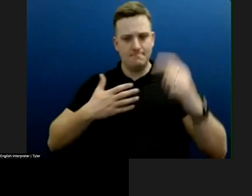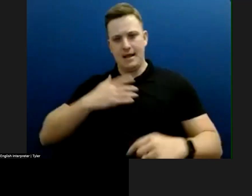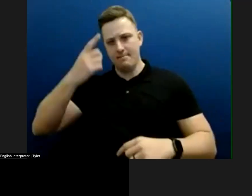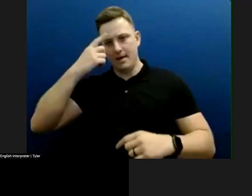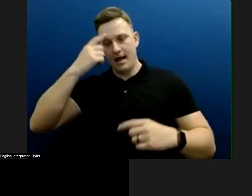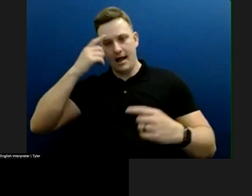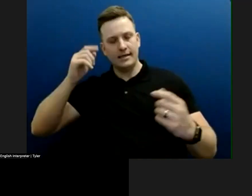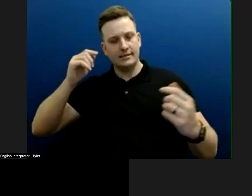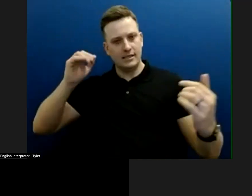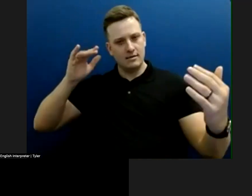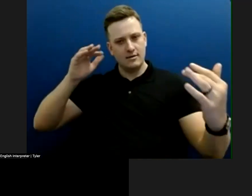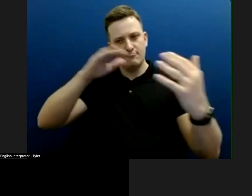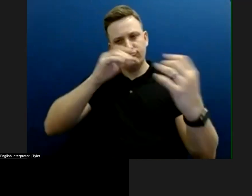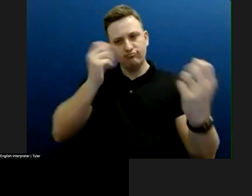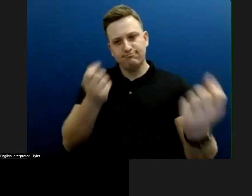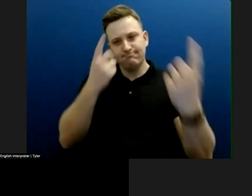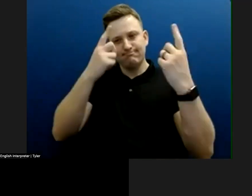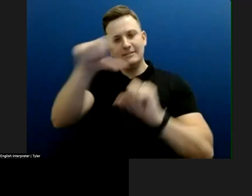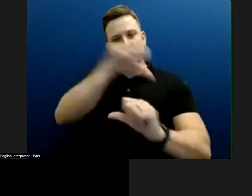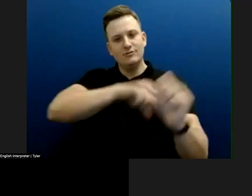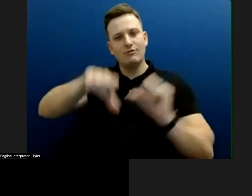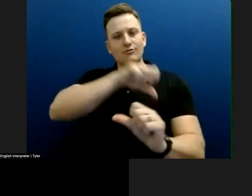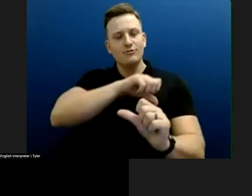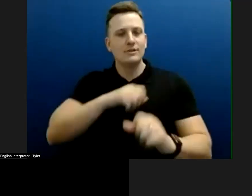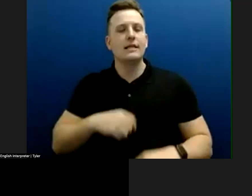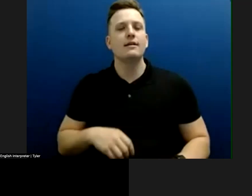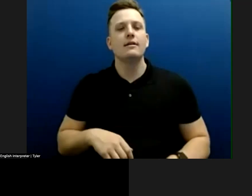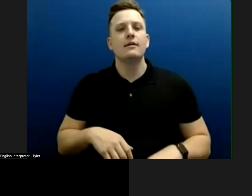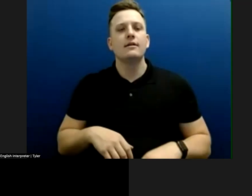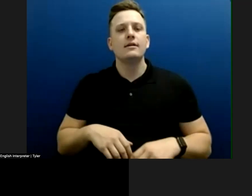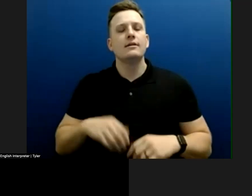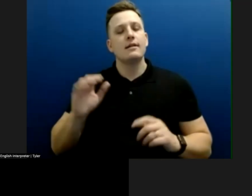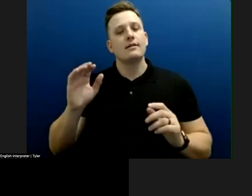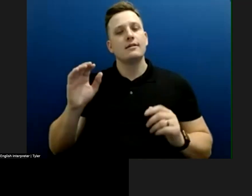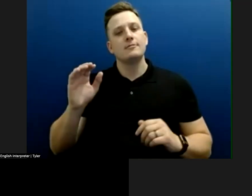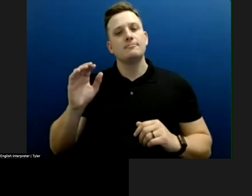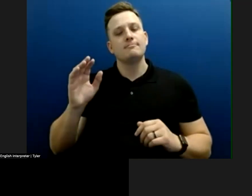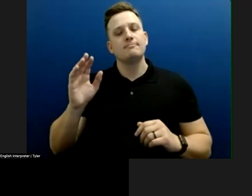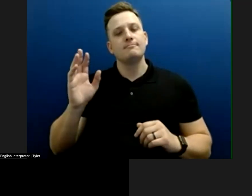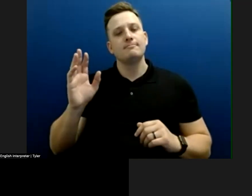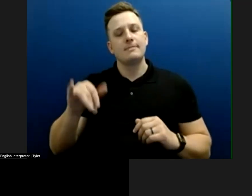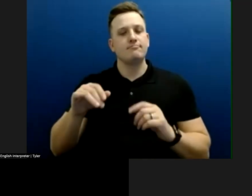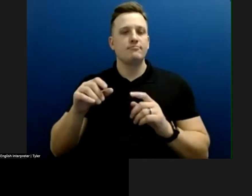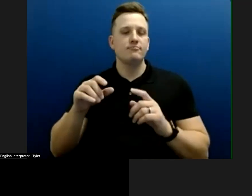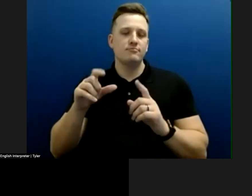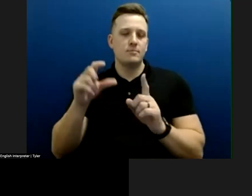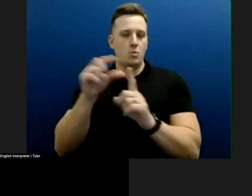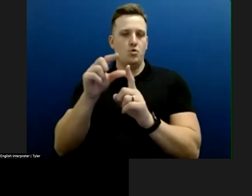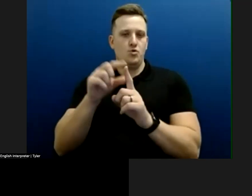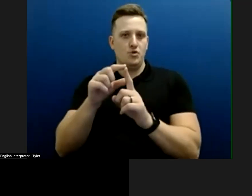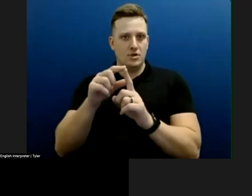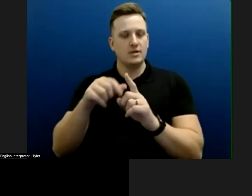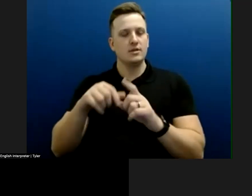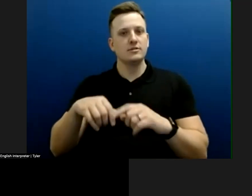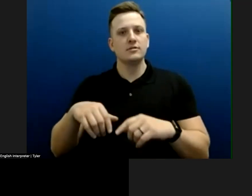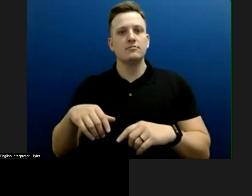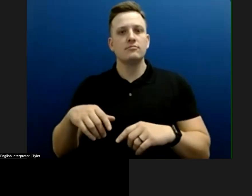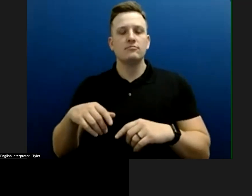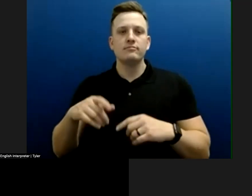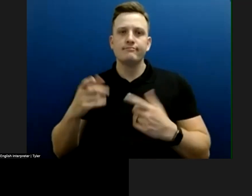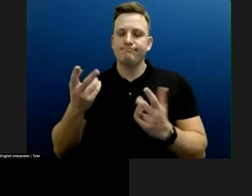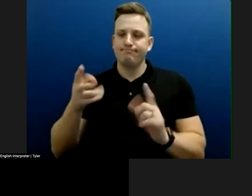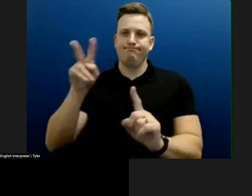touch with one another. And it's a phrase or a concept that's been much